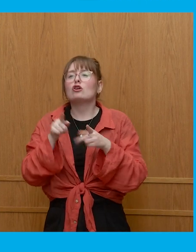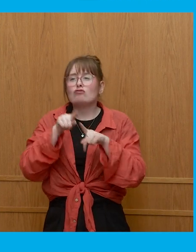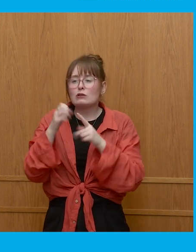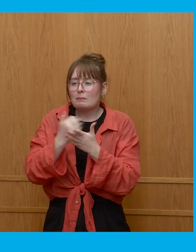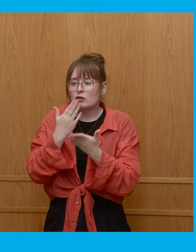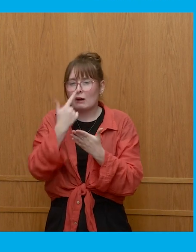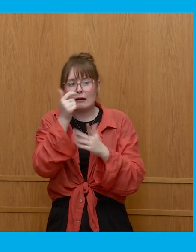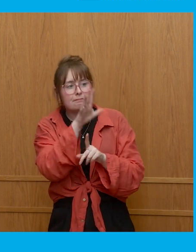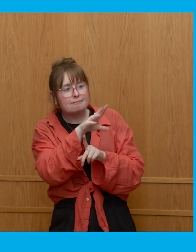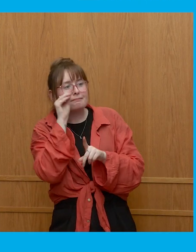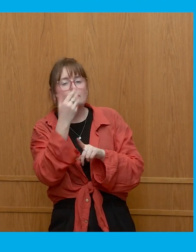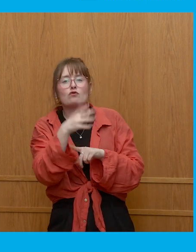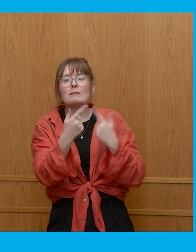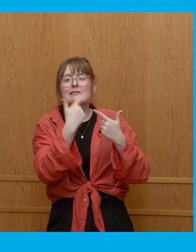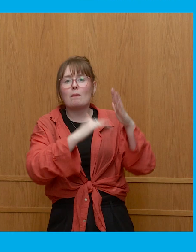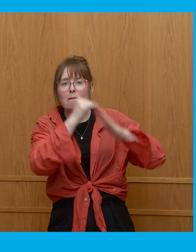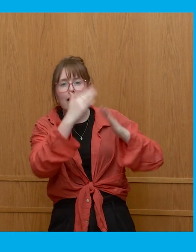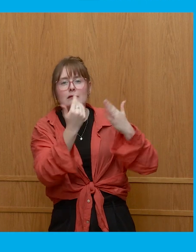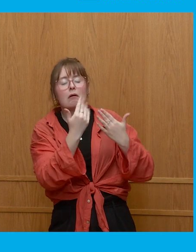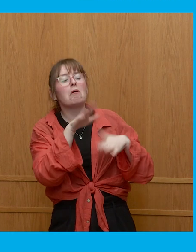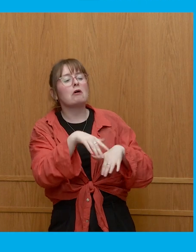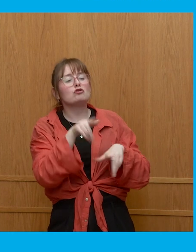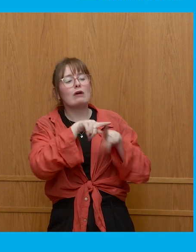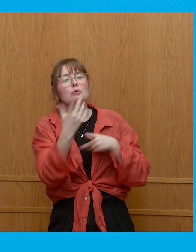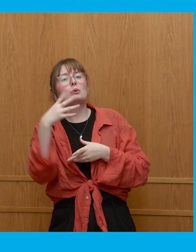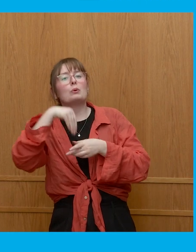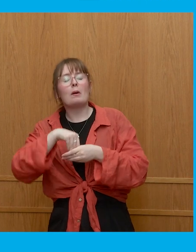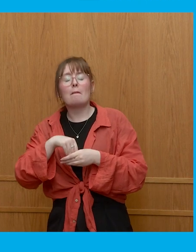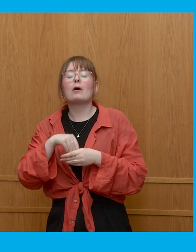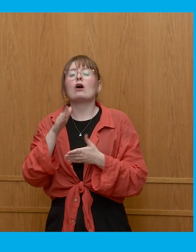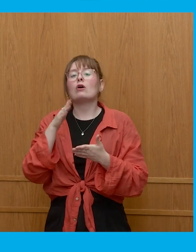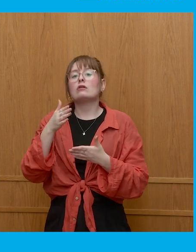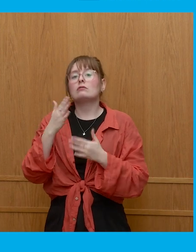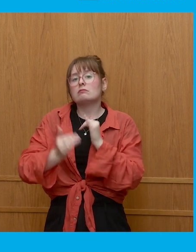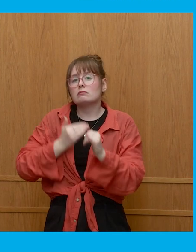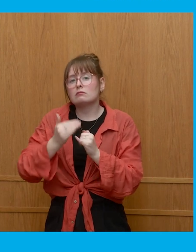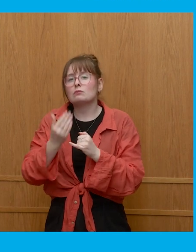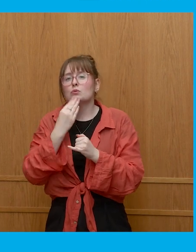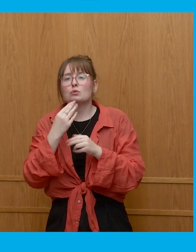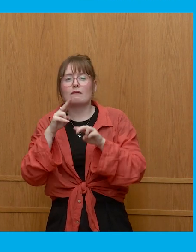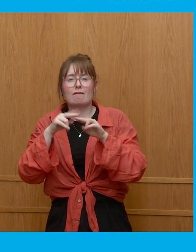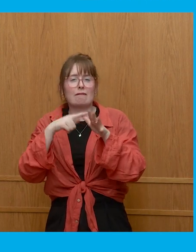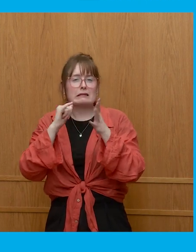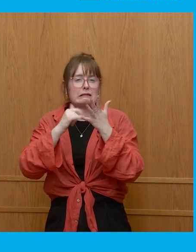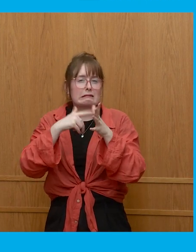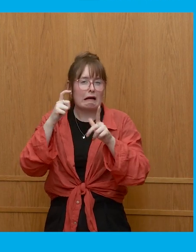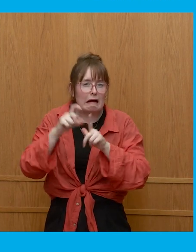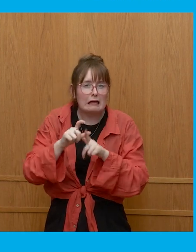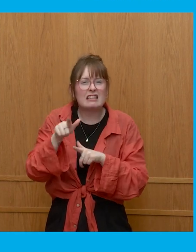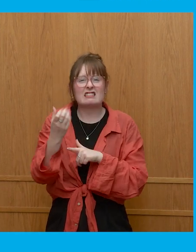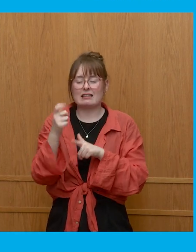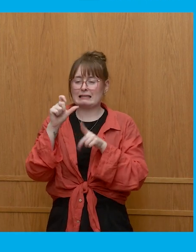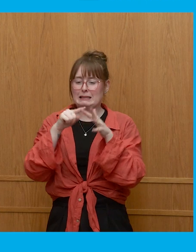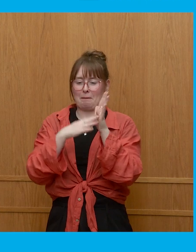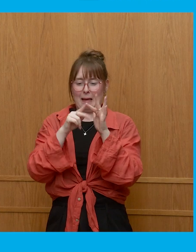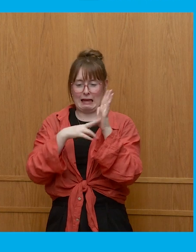an inspiration. But at the end we try to introduce facade which has cement